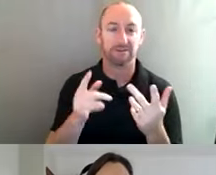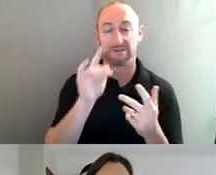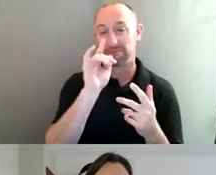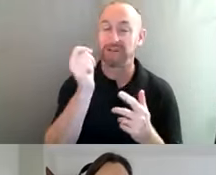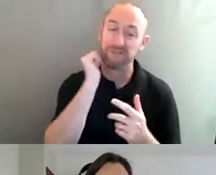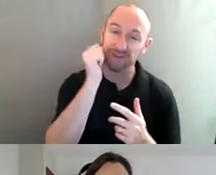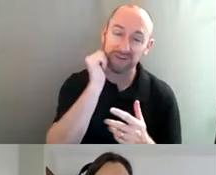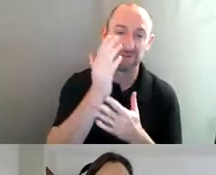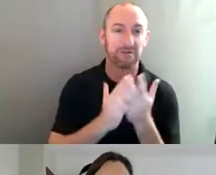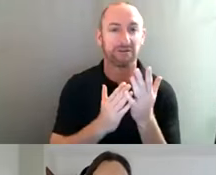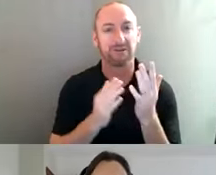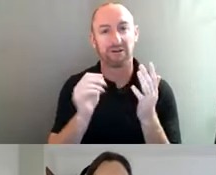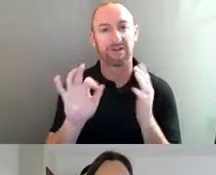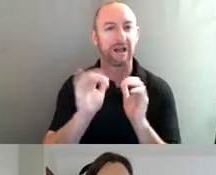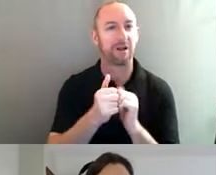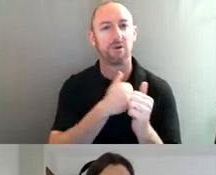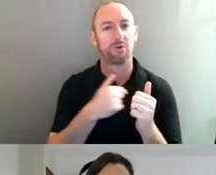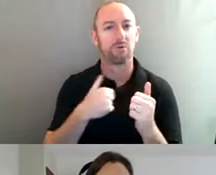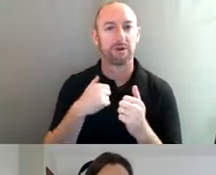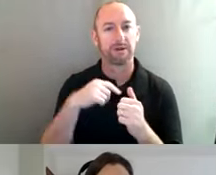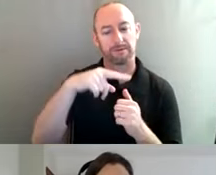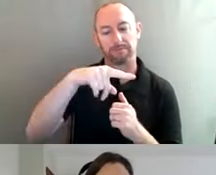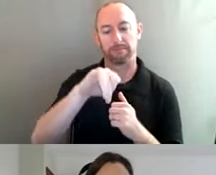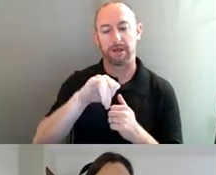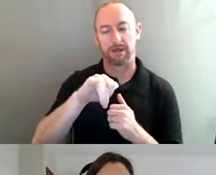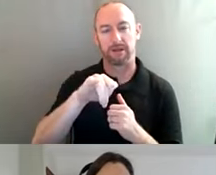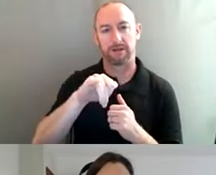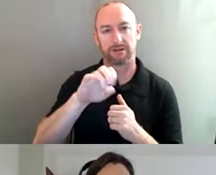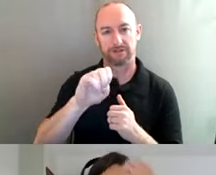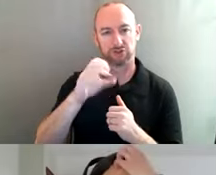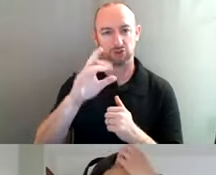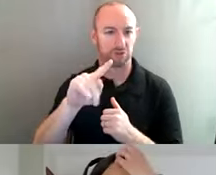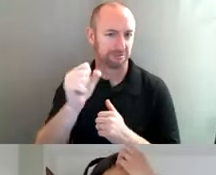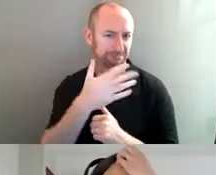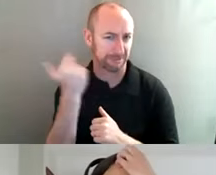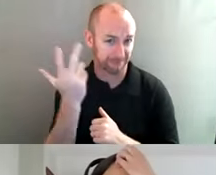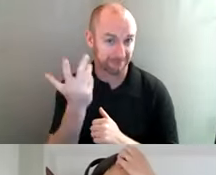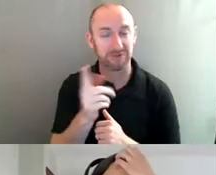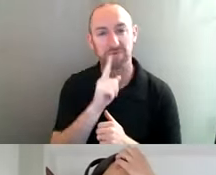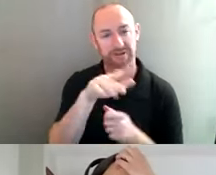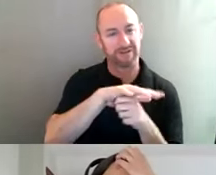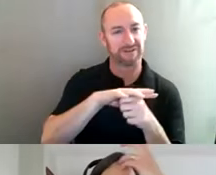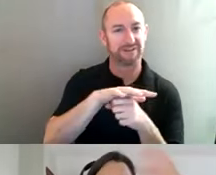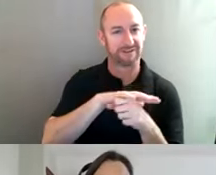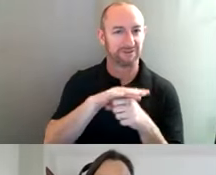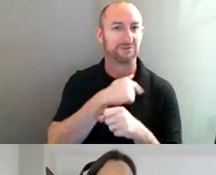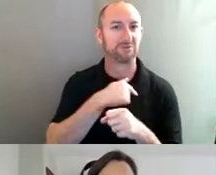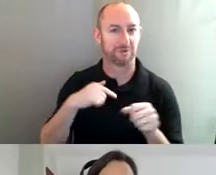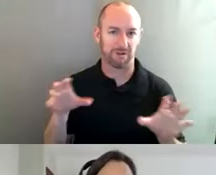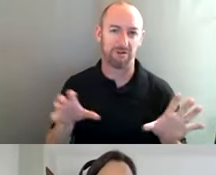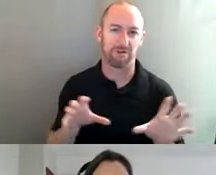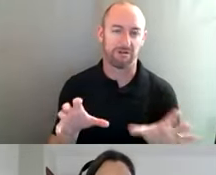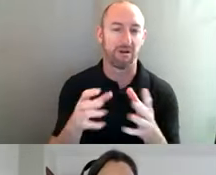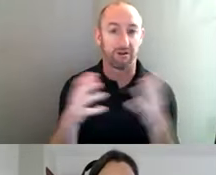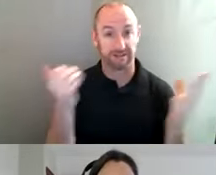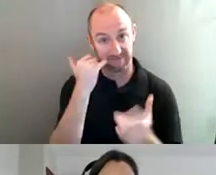everyday aspects of how do we do pie charts better? And so this is really an area that we do quite a bit at. And if